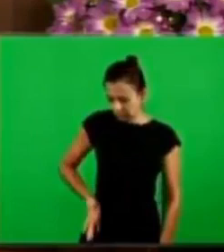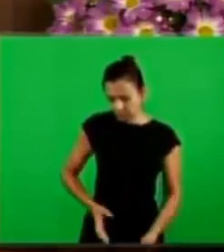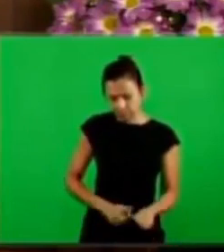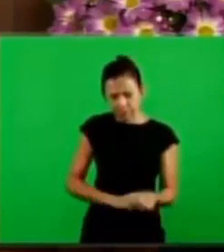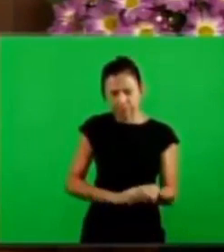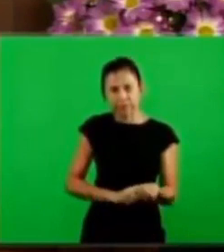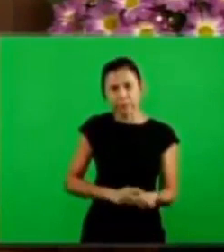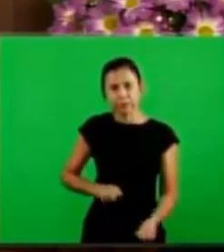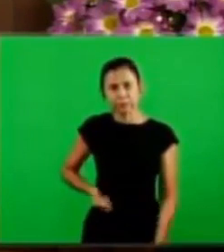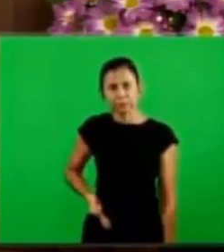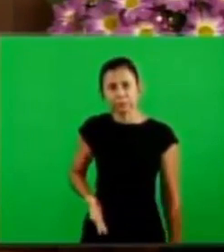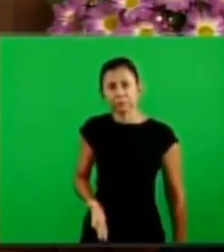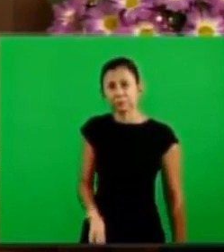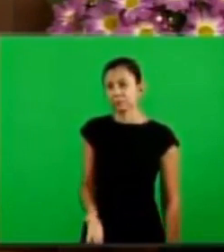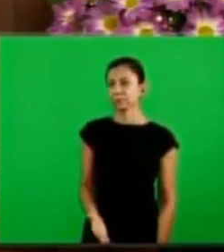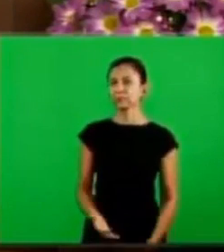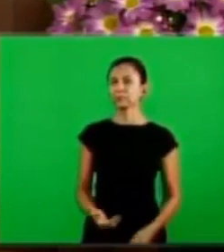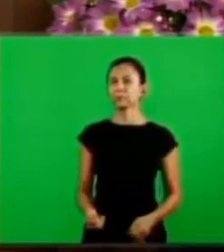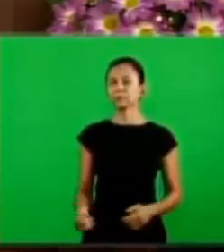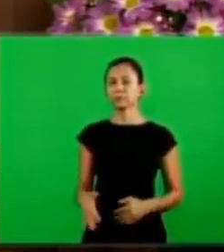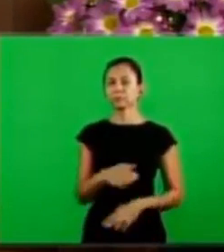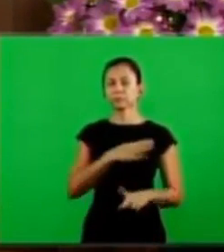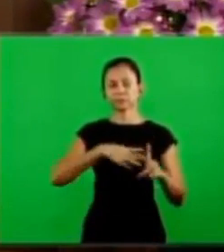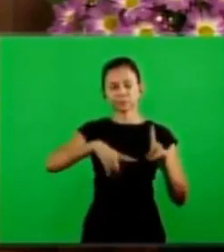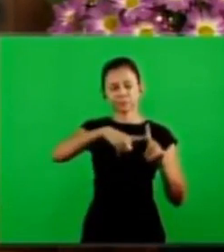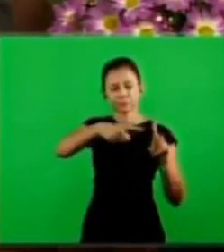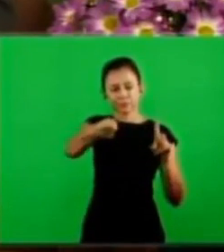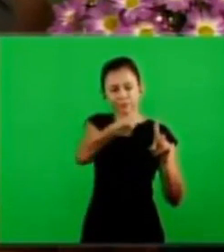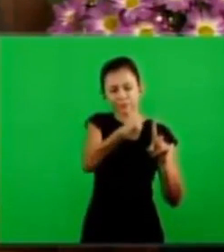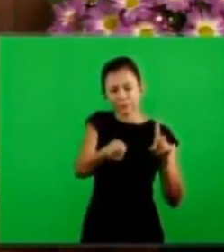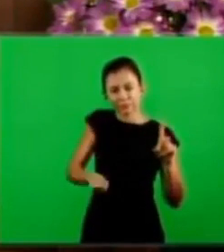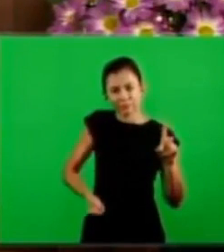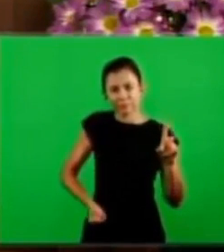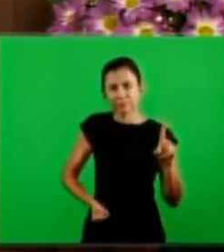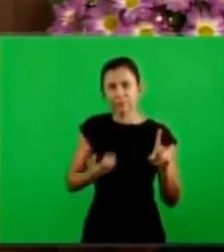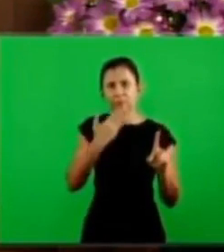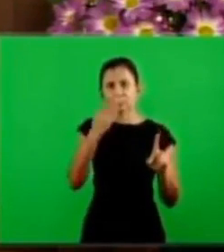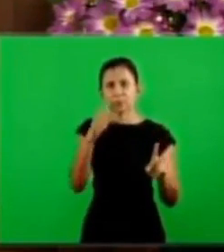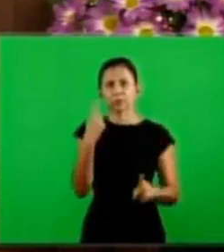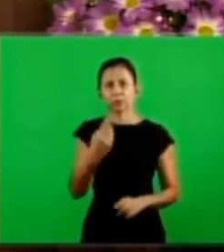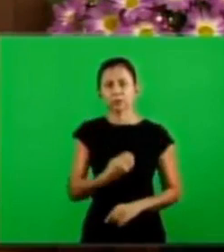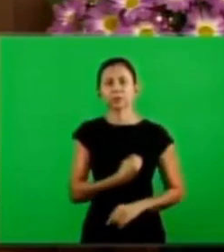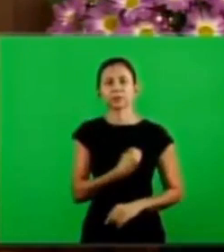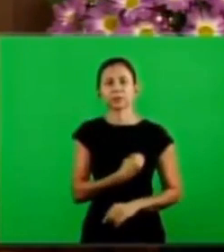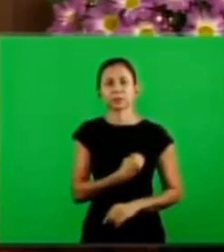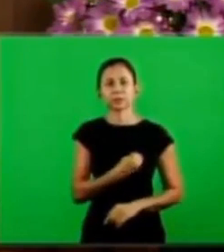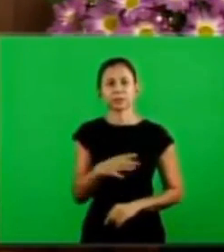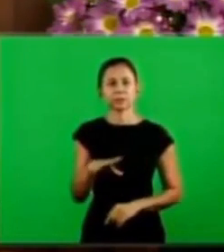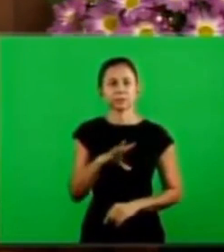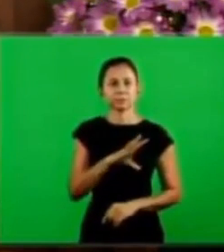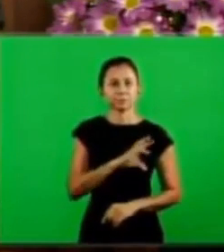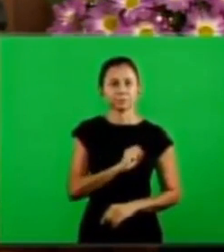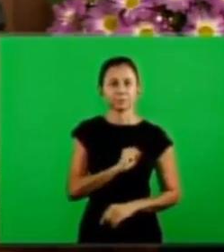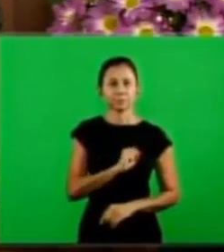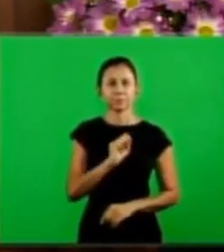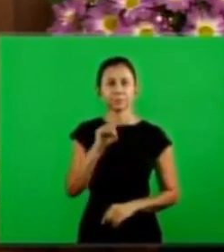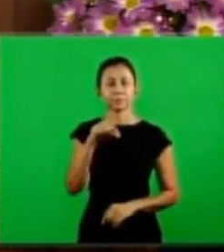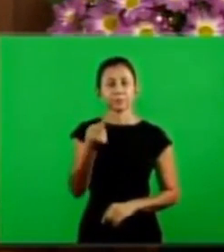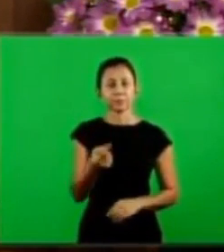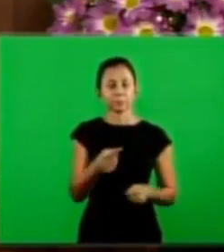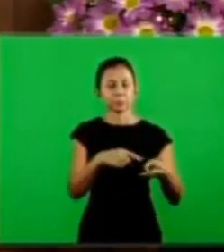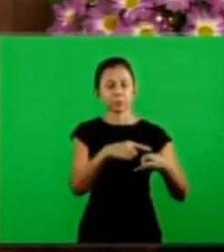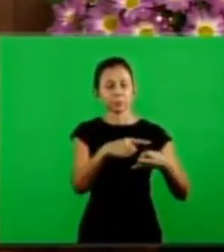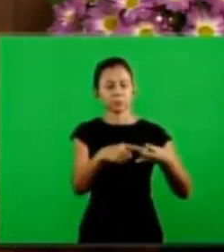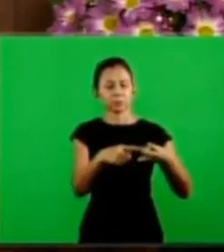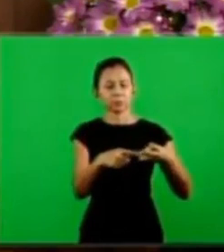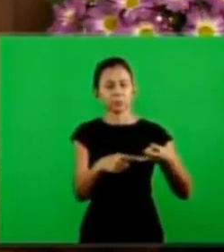the lancet was perforating him by the side, talks about his love. And another element is